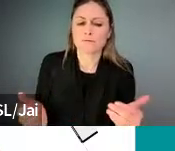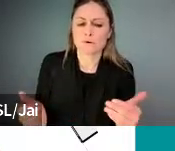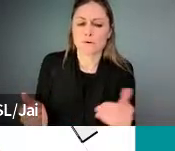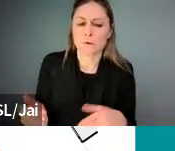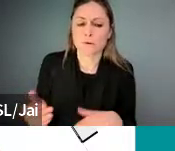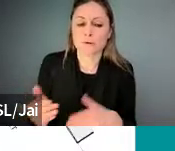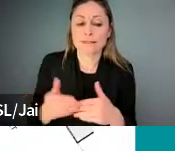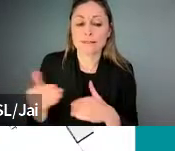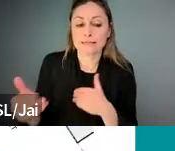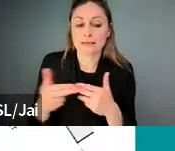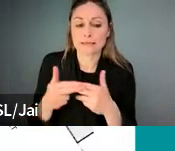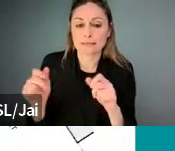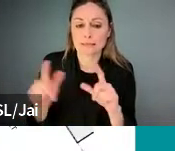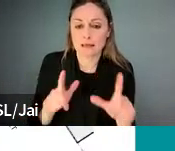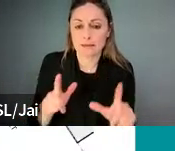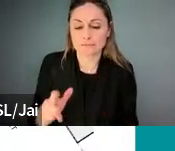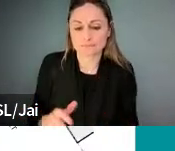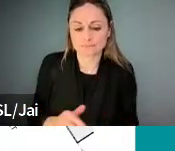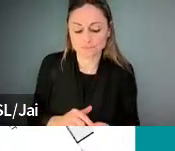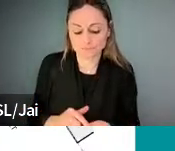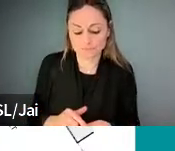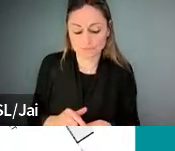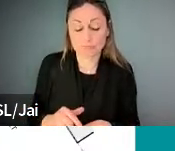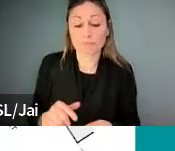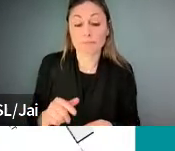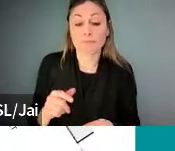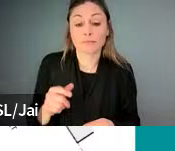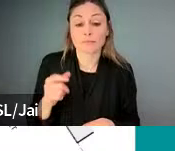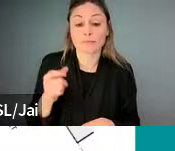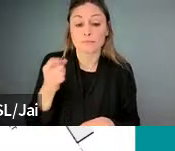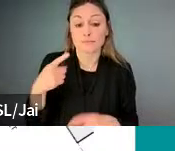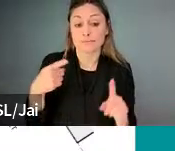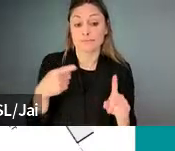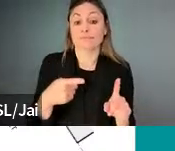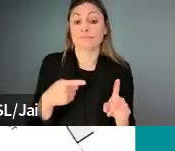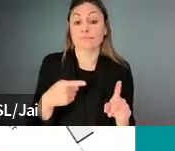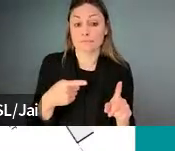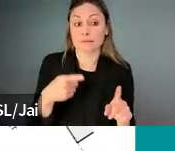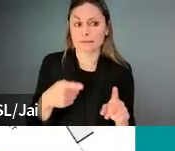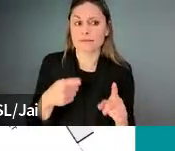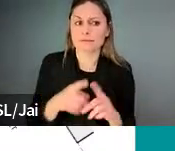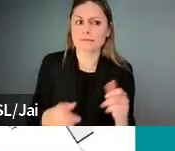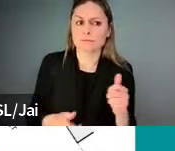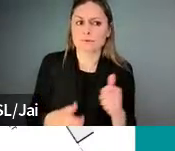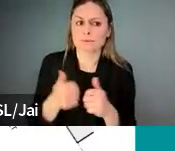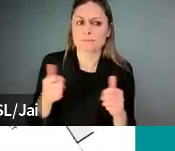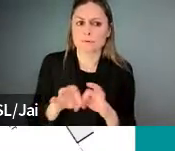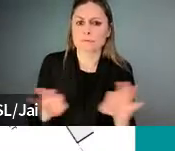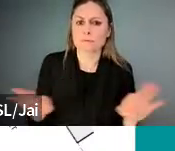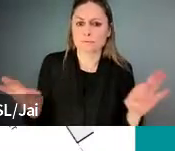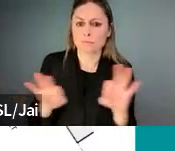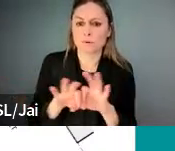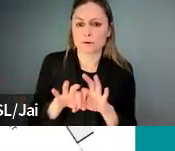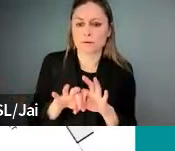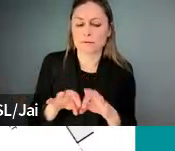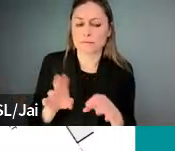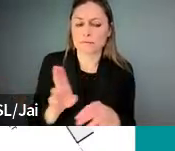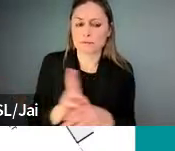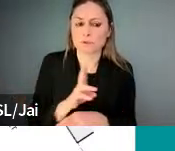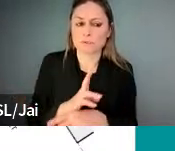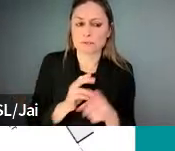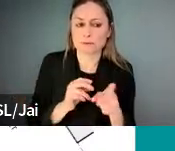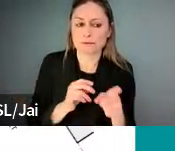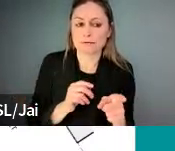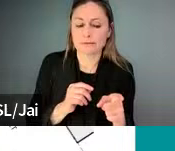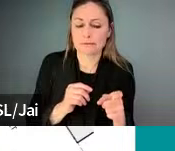the next slide. And this is really what matters to most people using the station. This